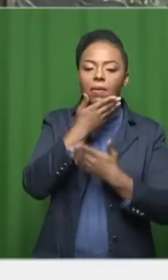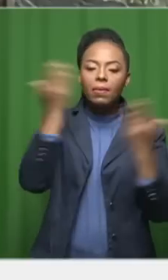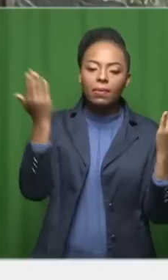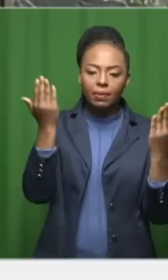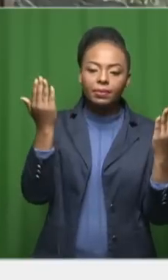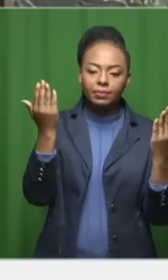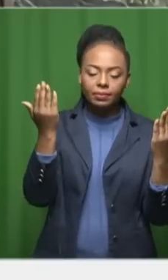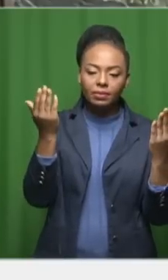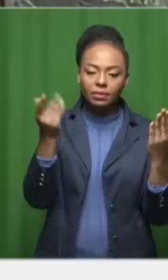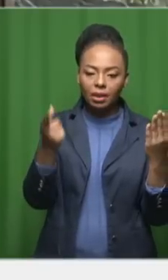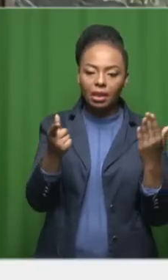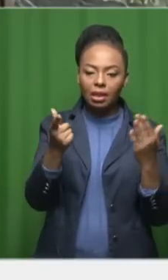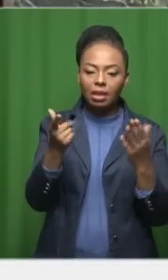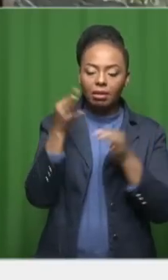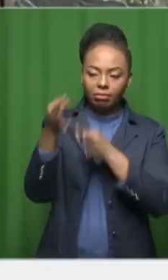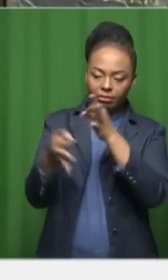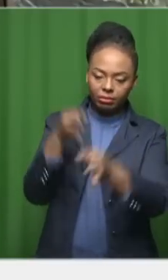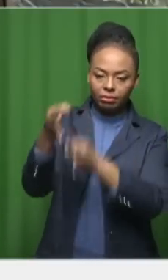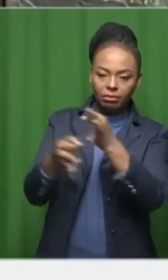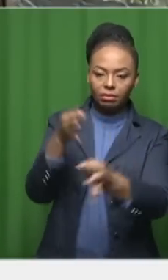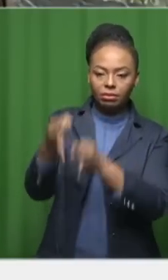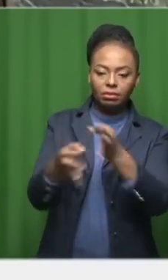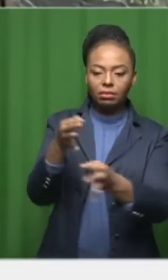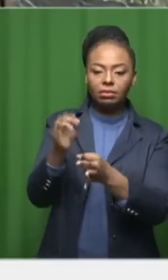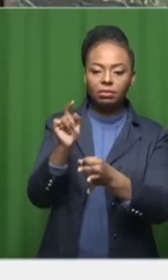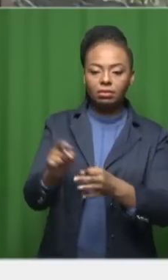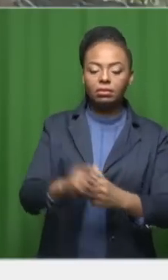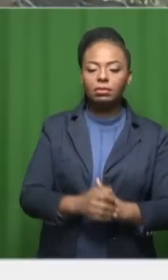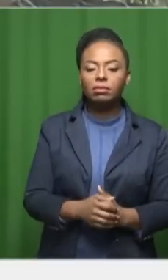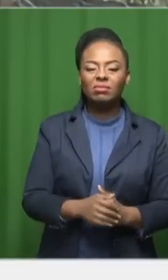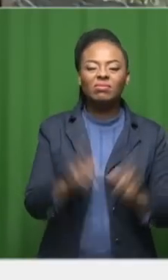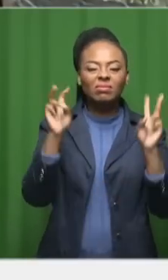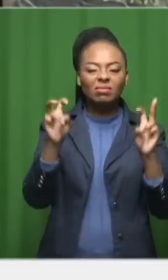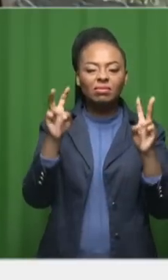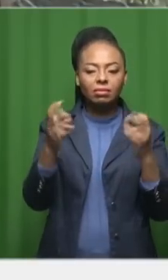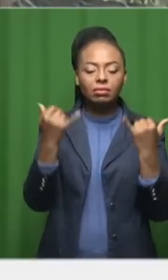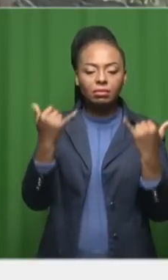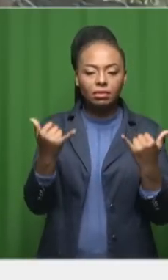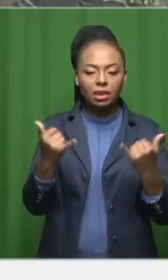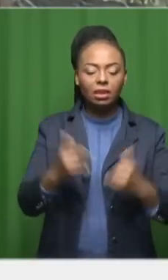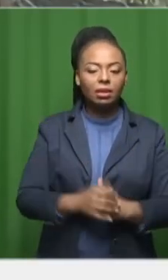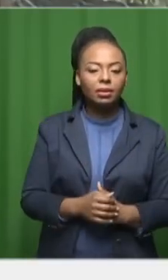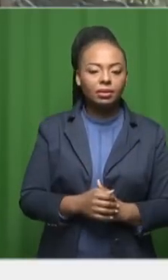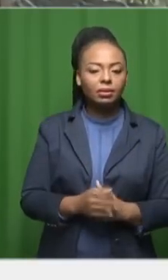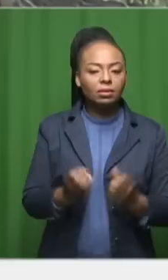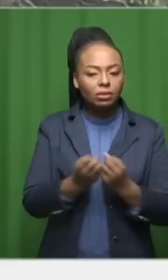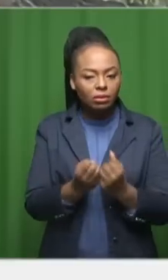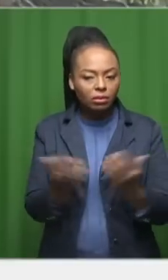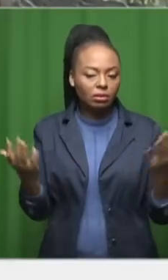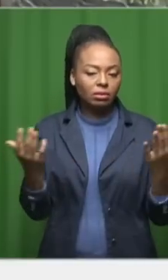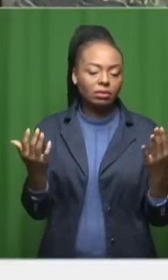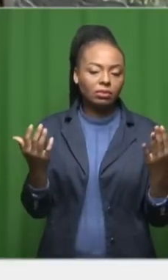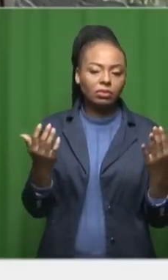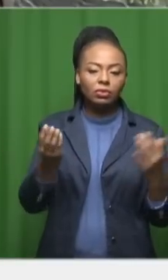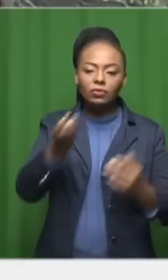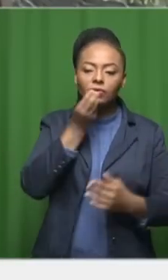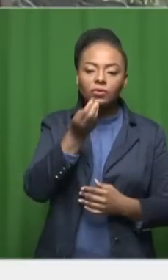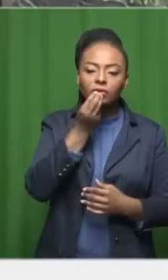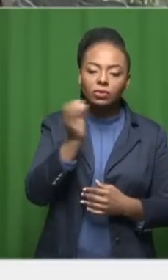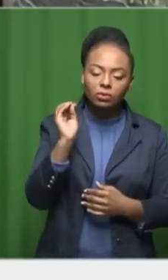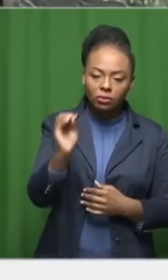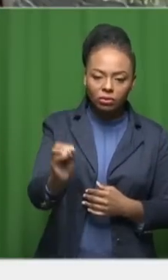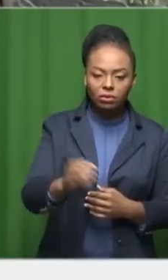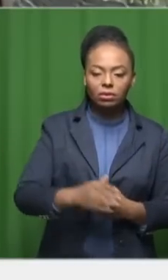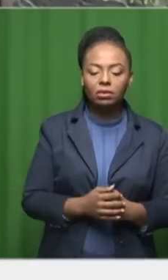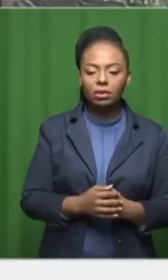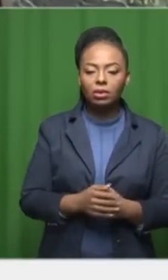just touch on that for a moment, talk about that with regard to the fact that there's plenty. There's a lot of food on the